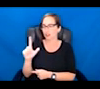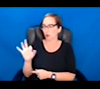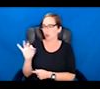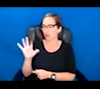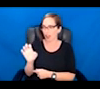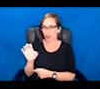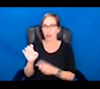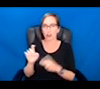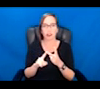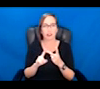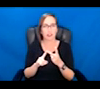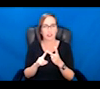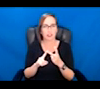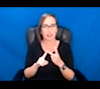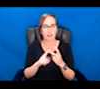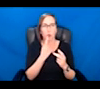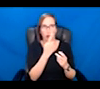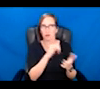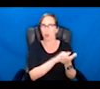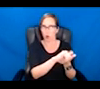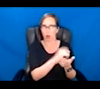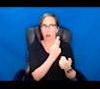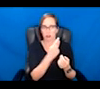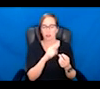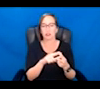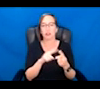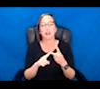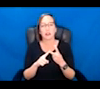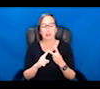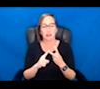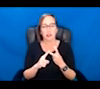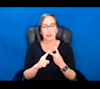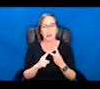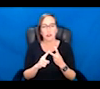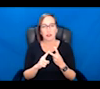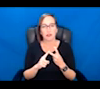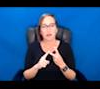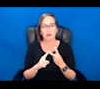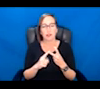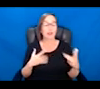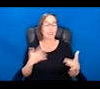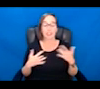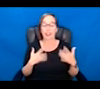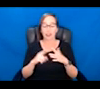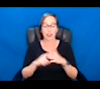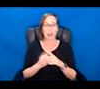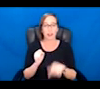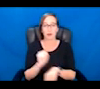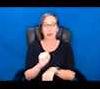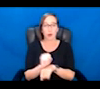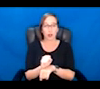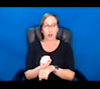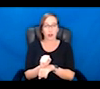and other in New York and other and actually I was excited in the beginning of my work